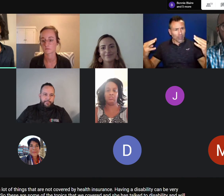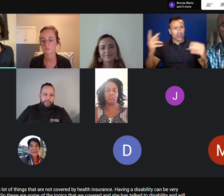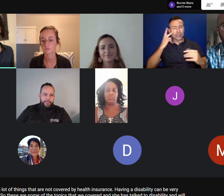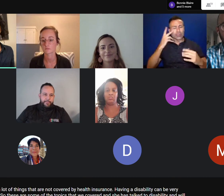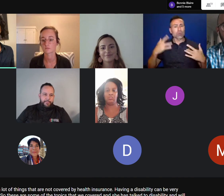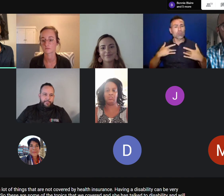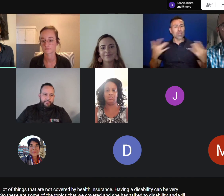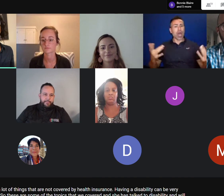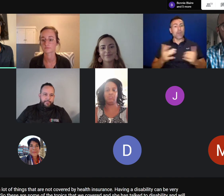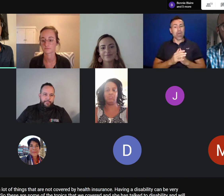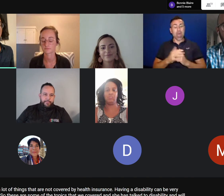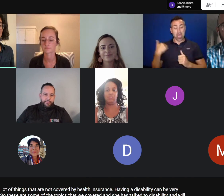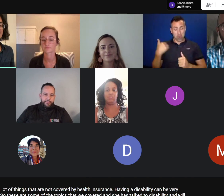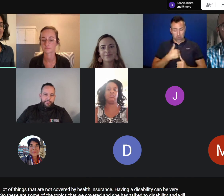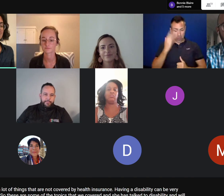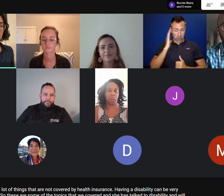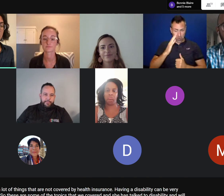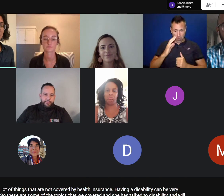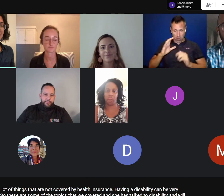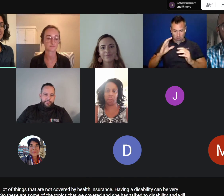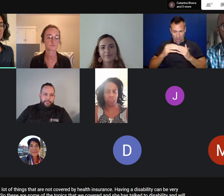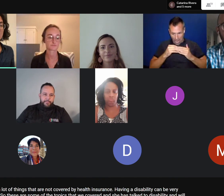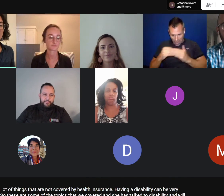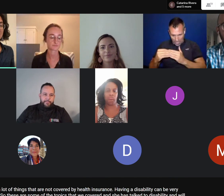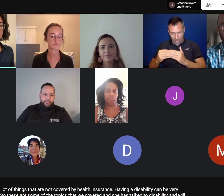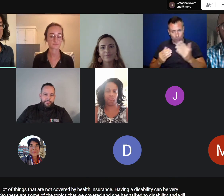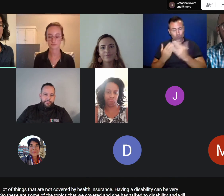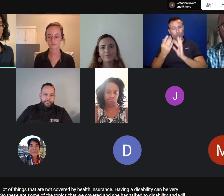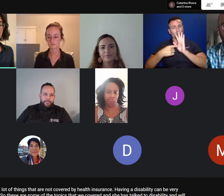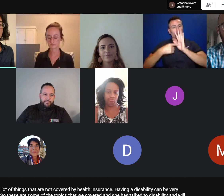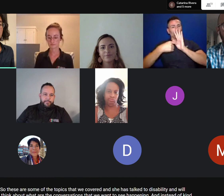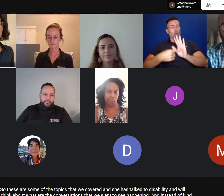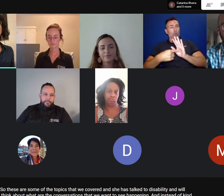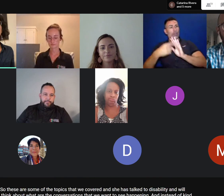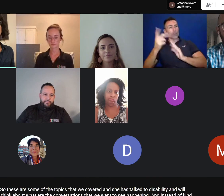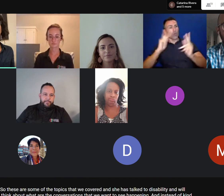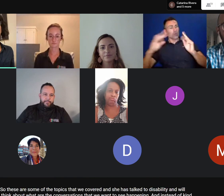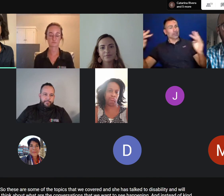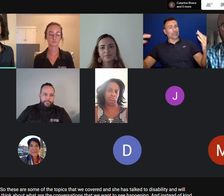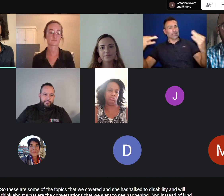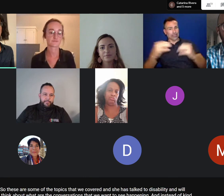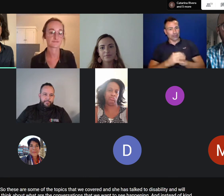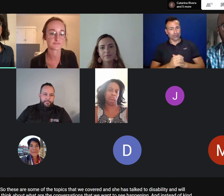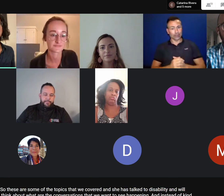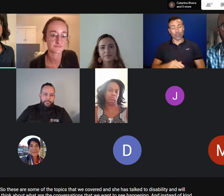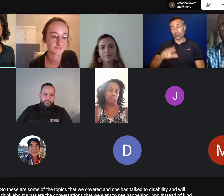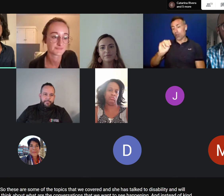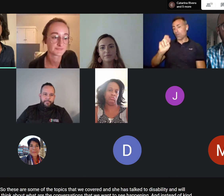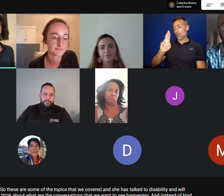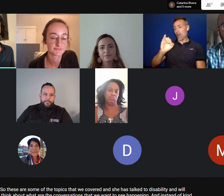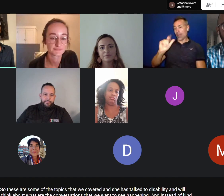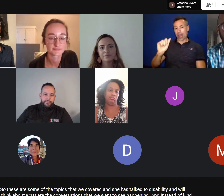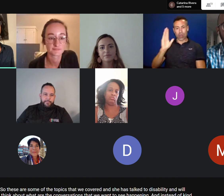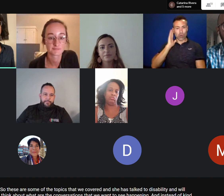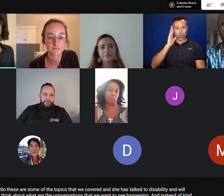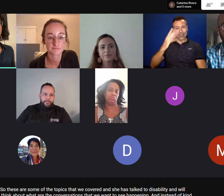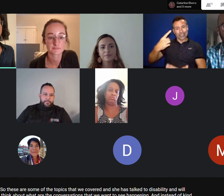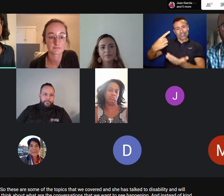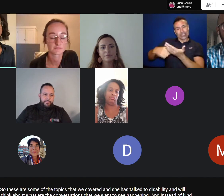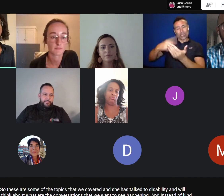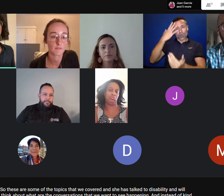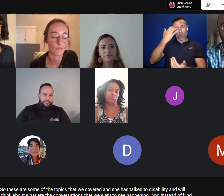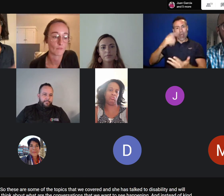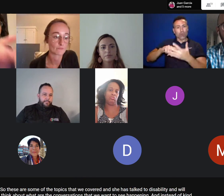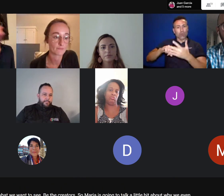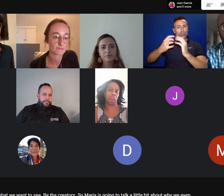see, be the creators. So Mariela is going to talk a little bit about why we even started Chicas Talk Disability. All